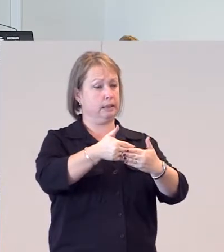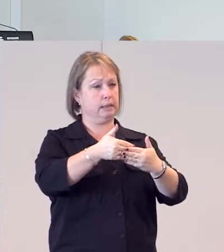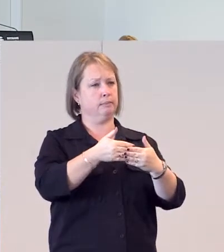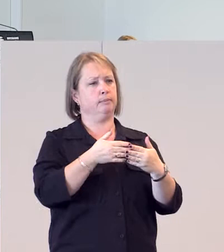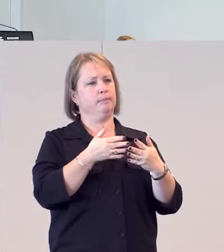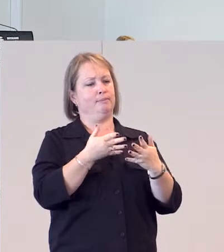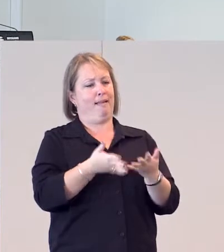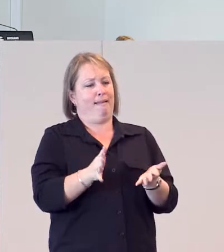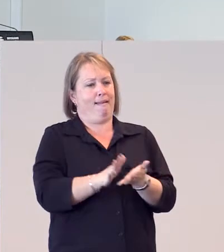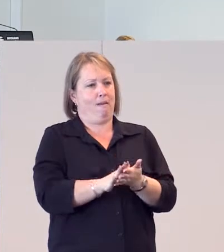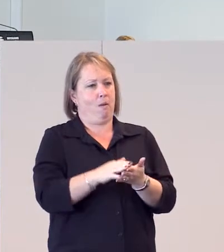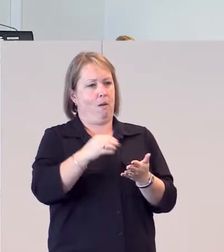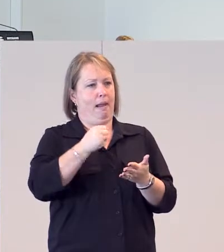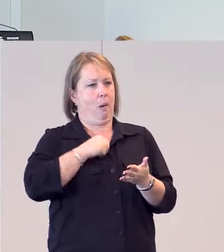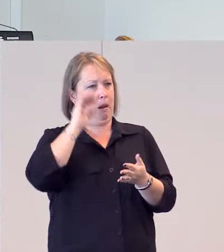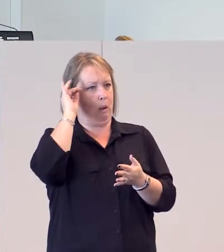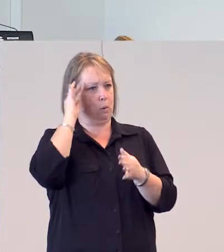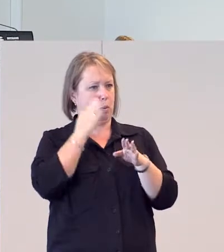that the Workforce Council works